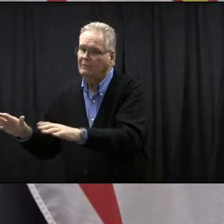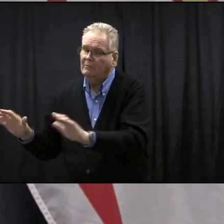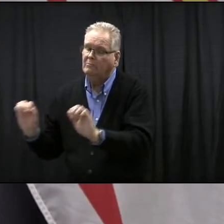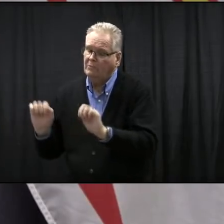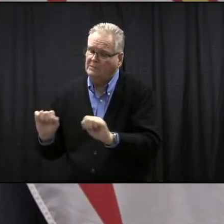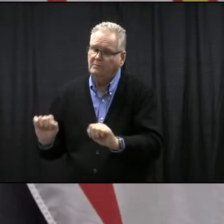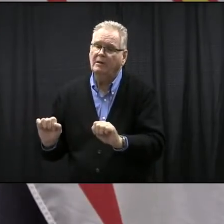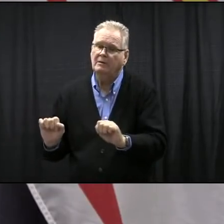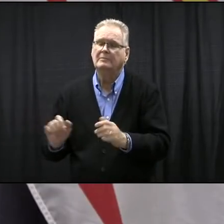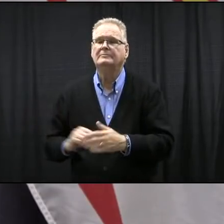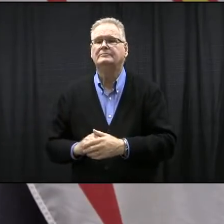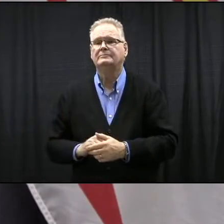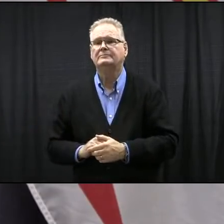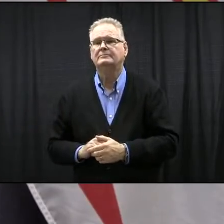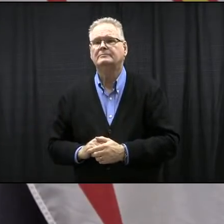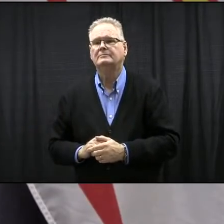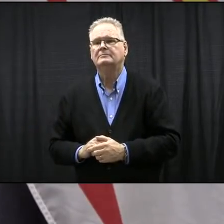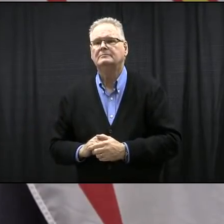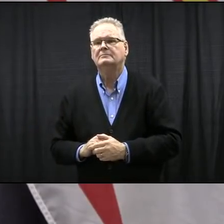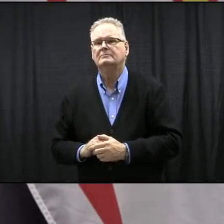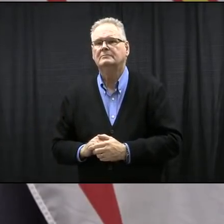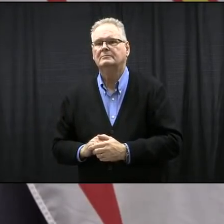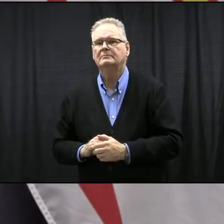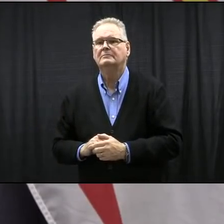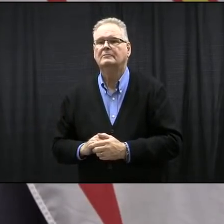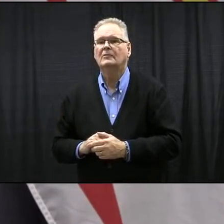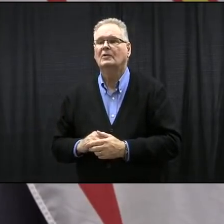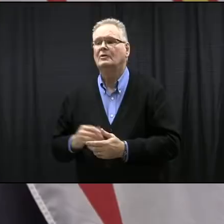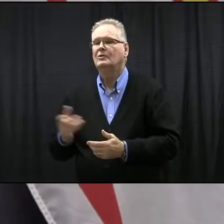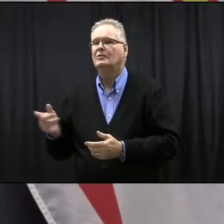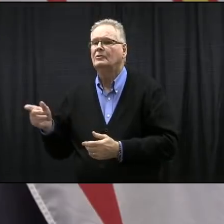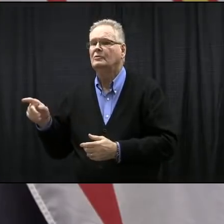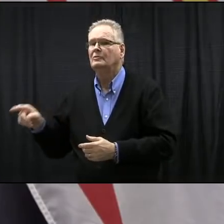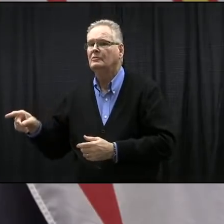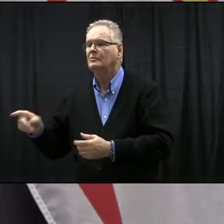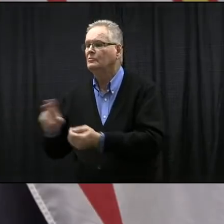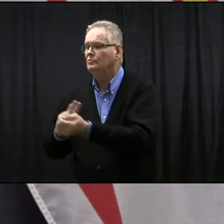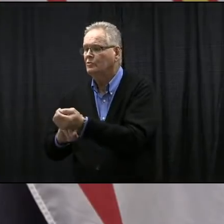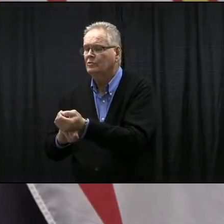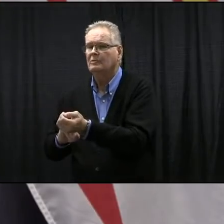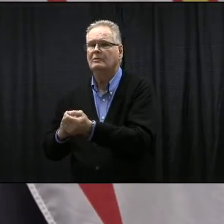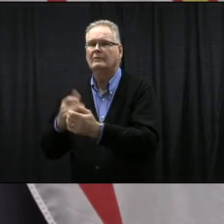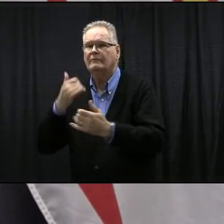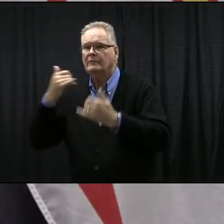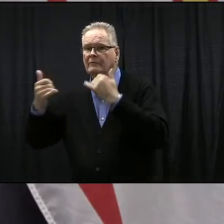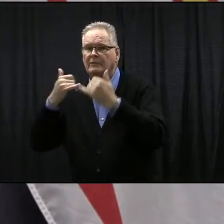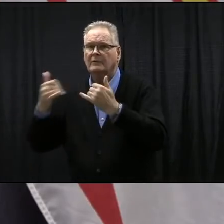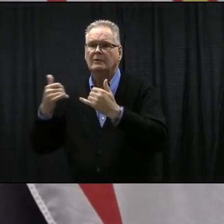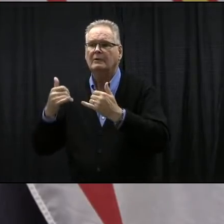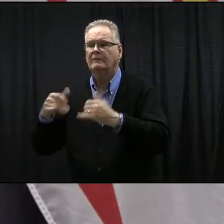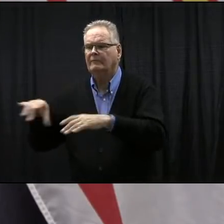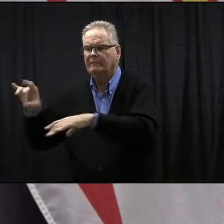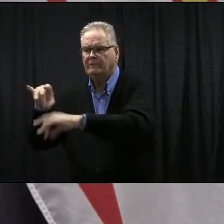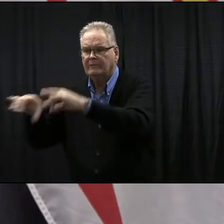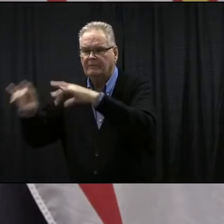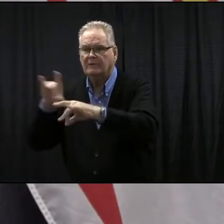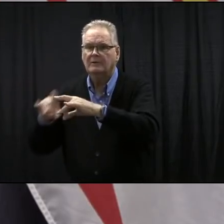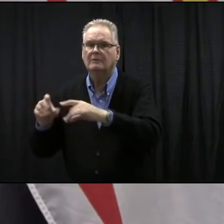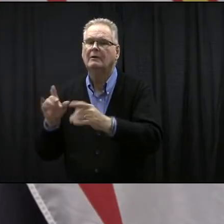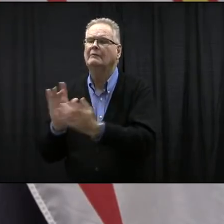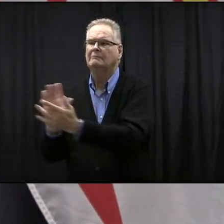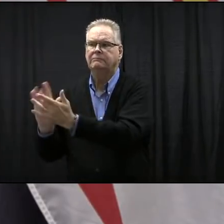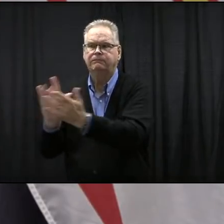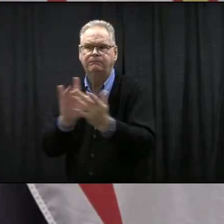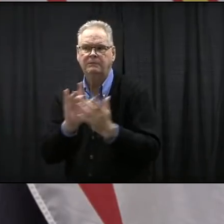public health's contact tracing resources. As a reminder, vaccinations change how we manage contacts of